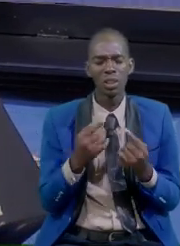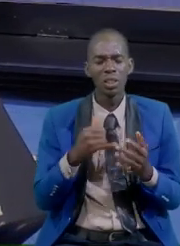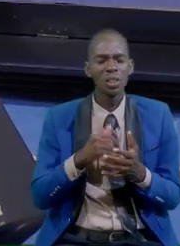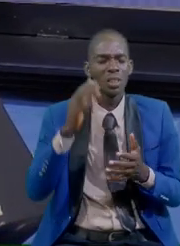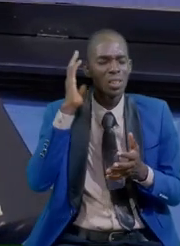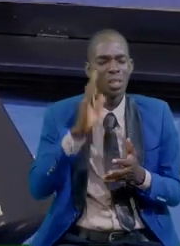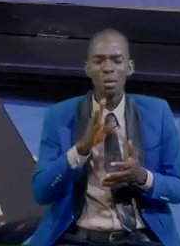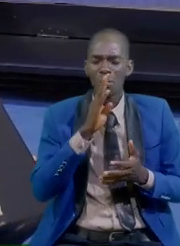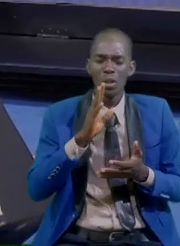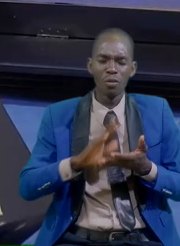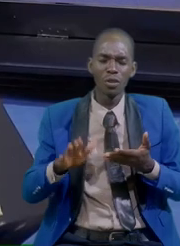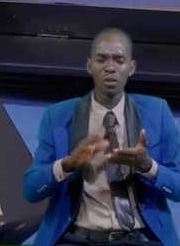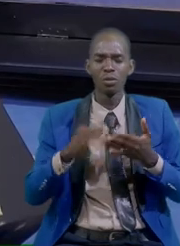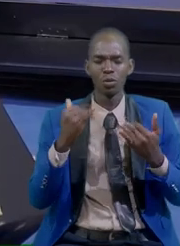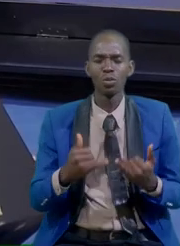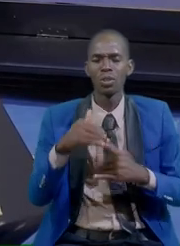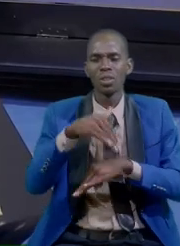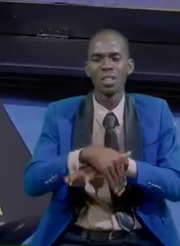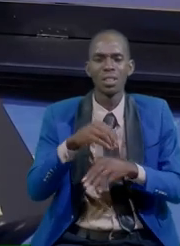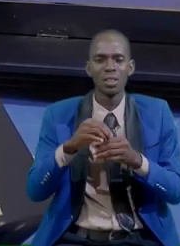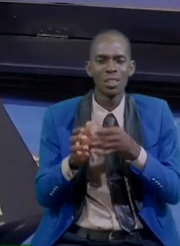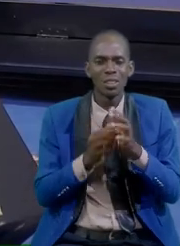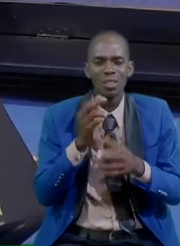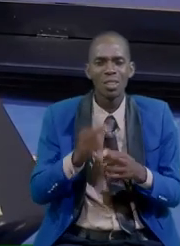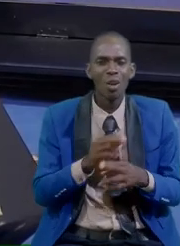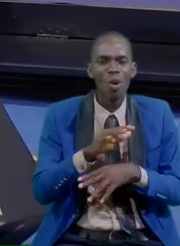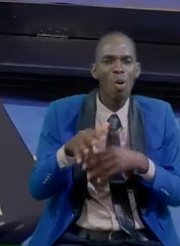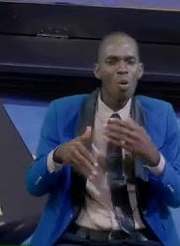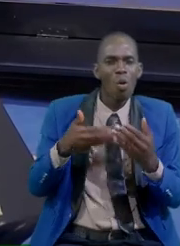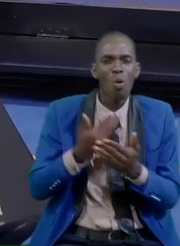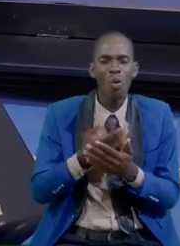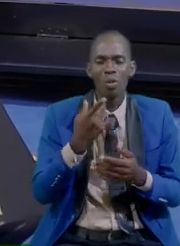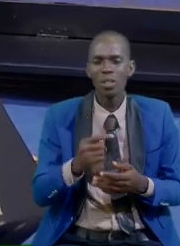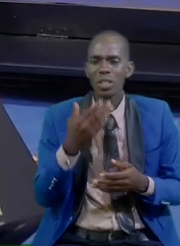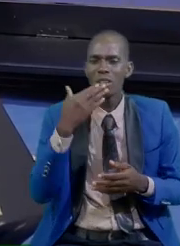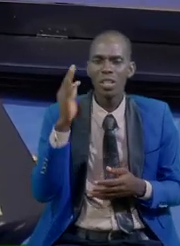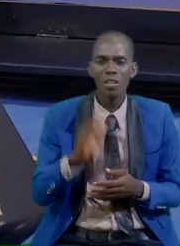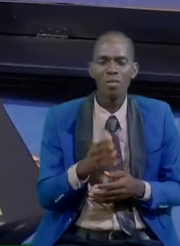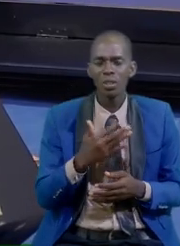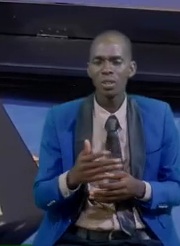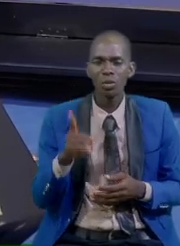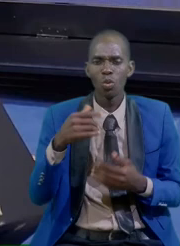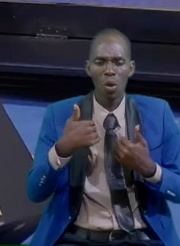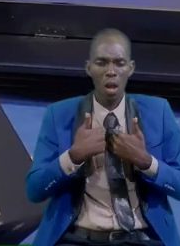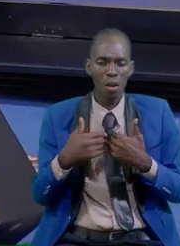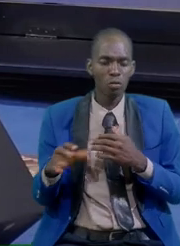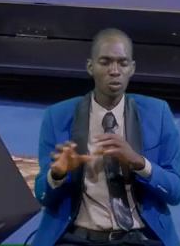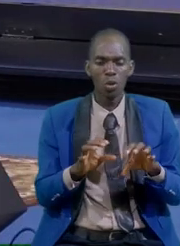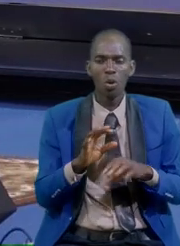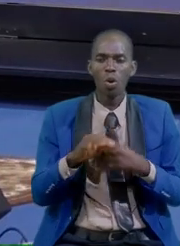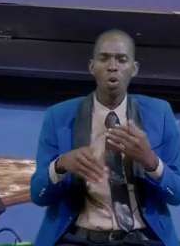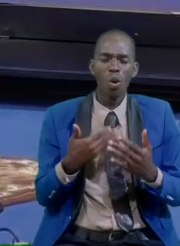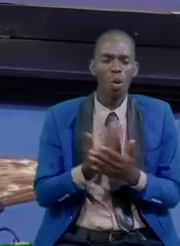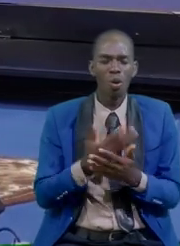will be forgiven tonight. All the evil things you have done, every evil sin, whether